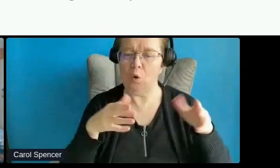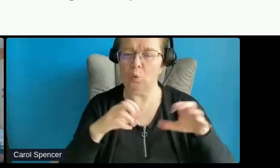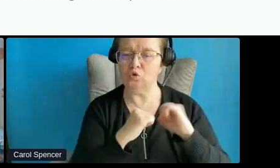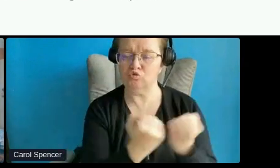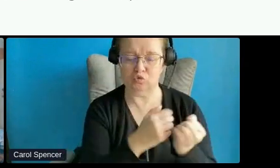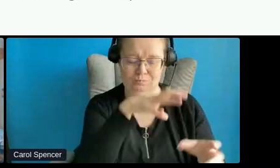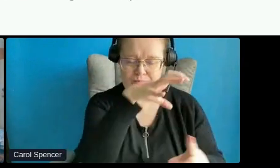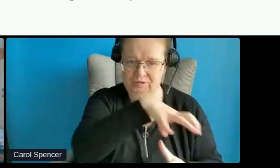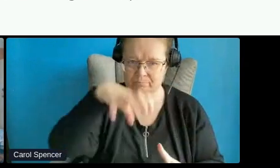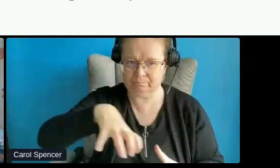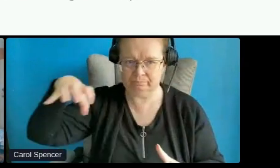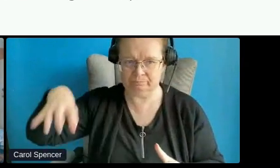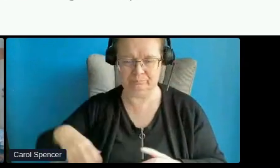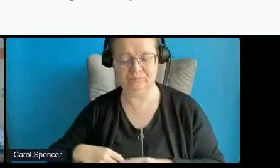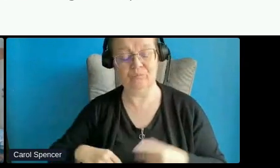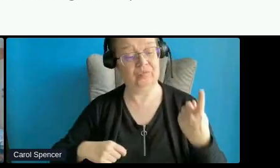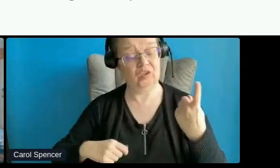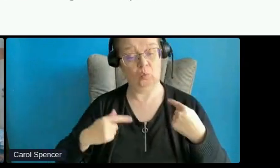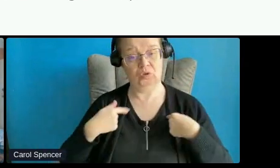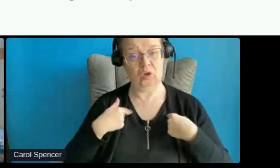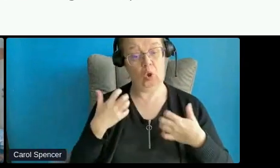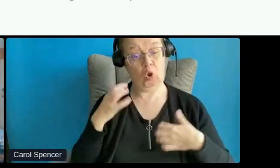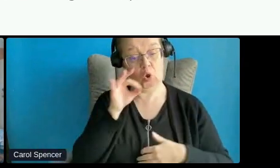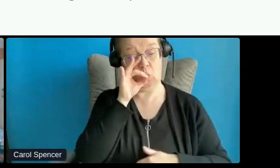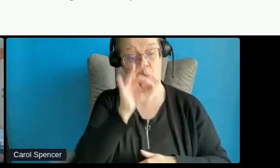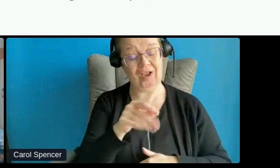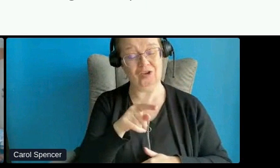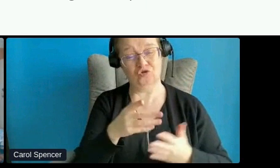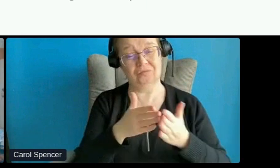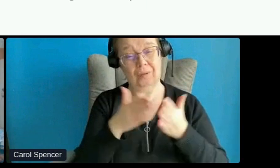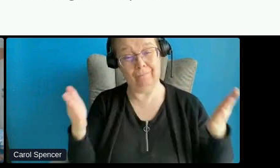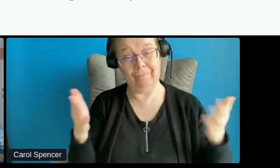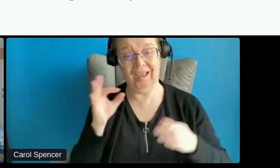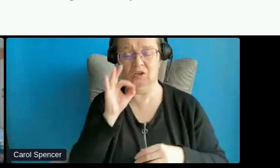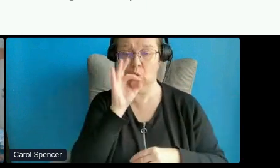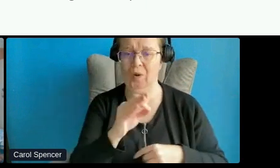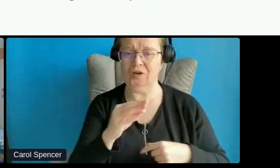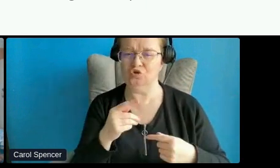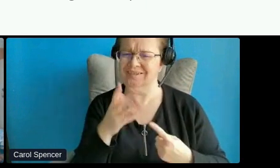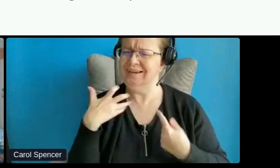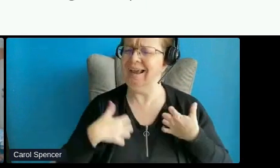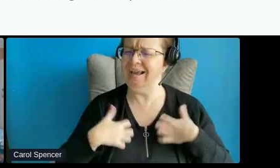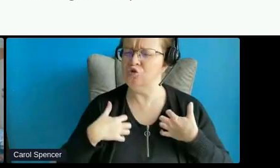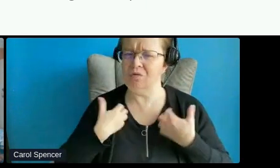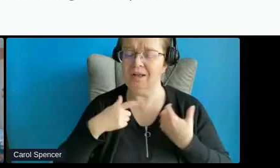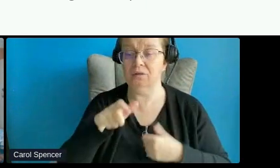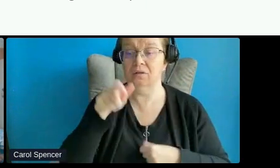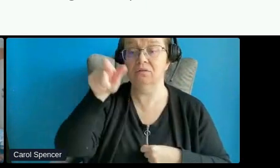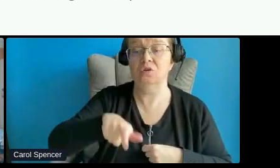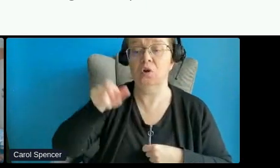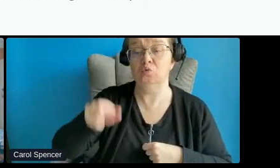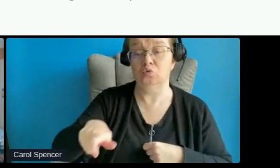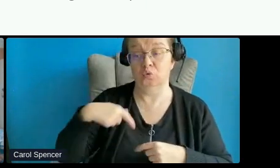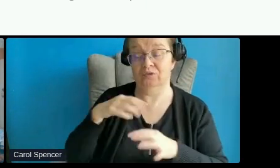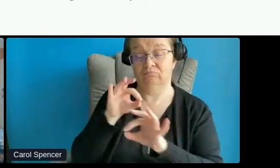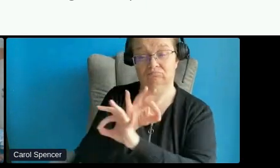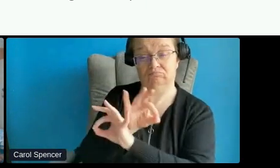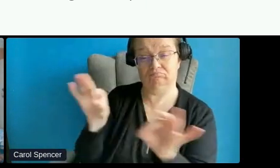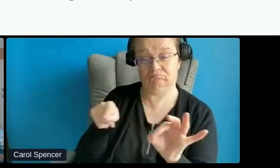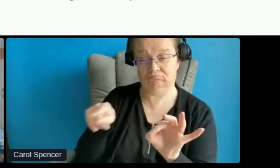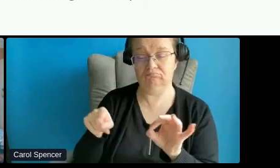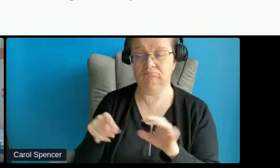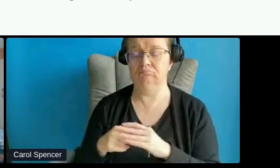So one of the most interesting questions we asked the consumers that we spoke to as part of this